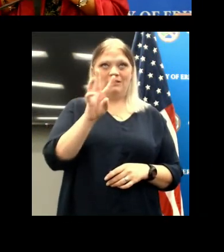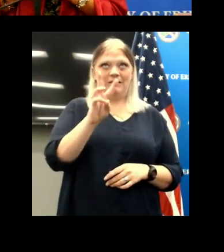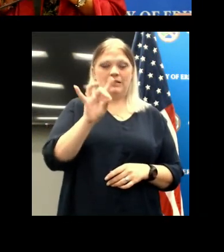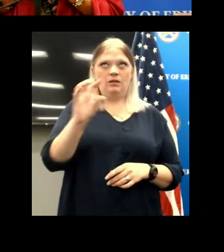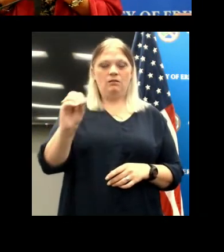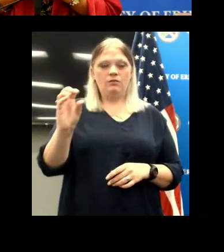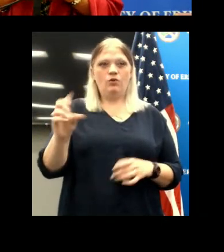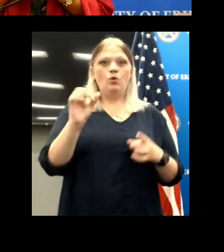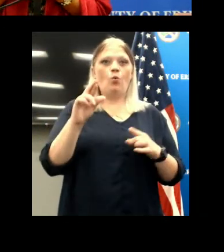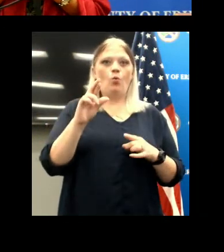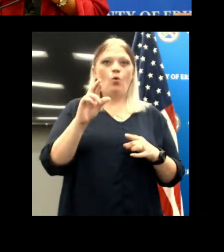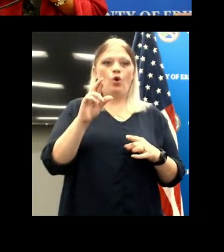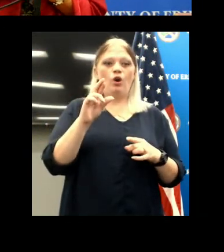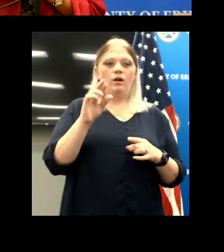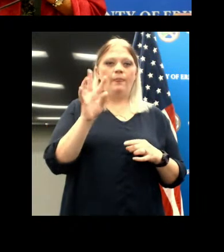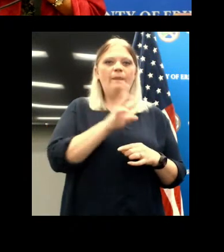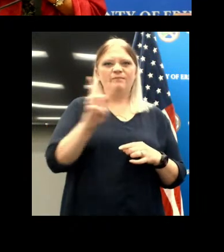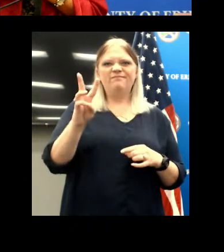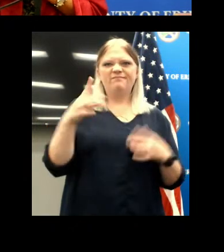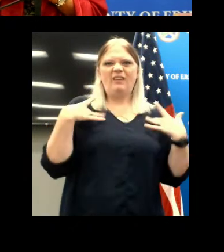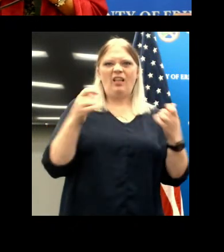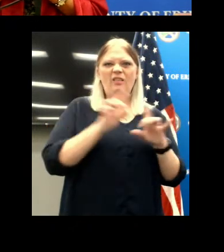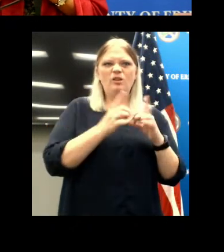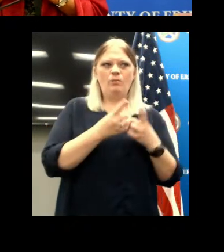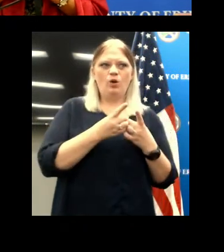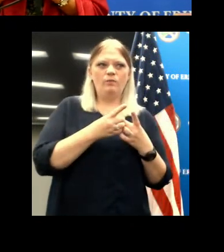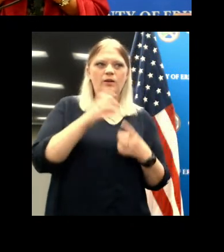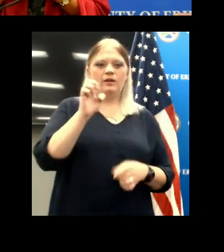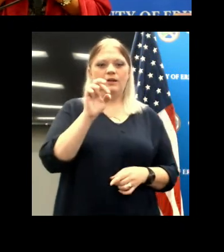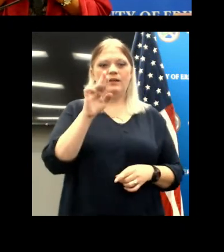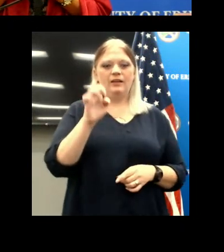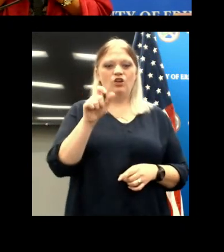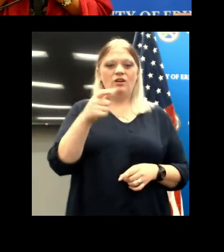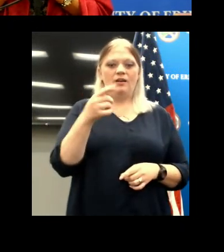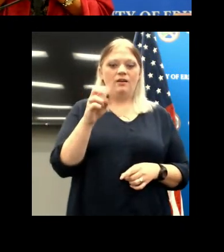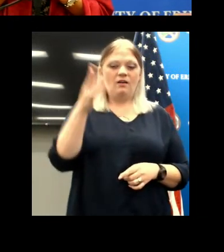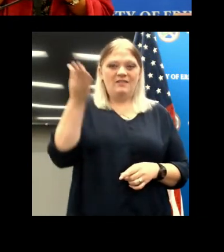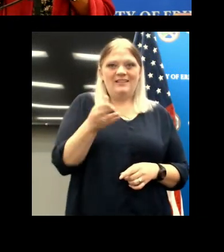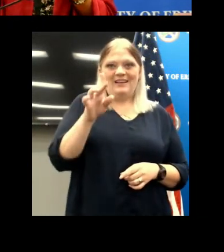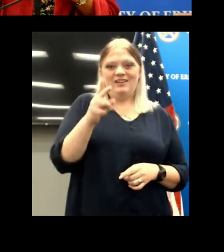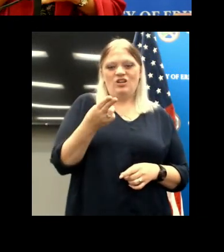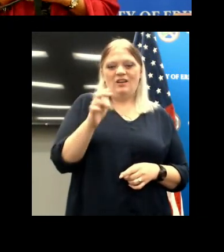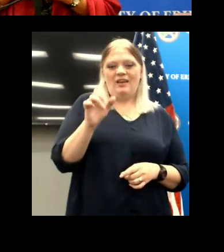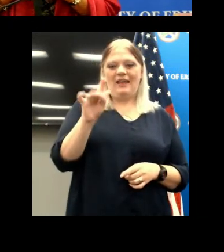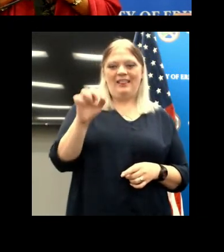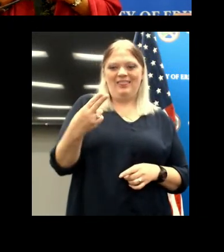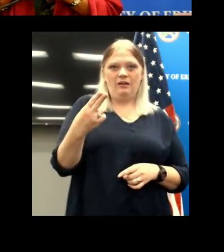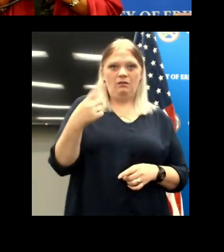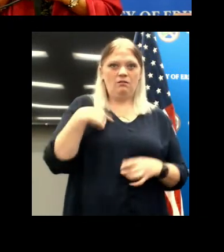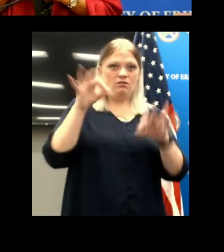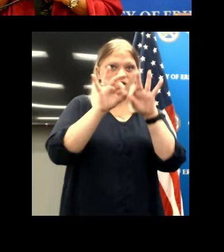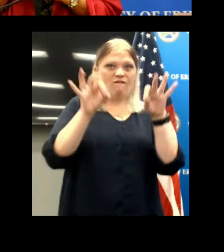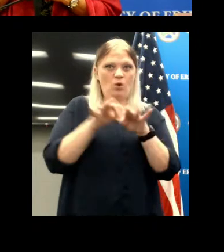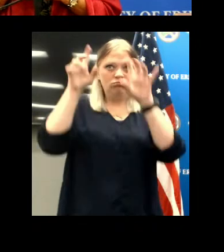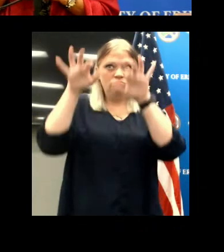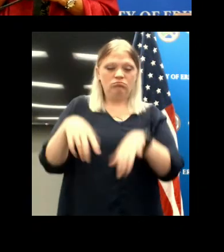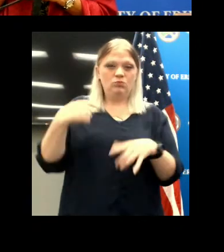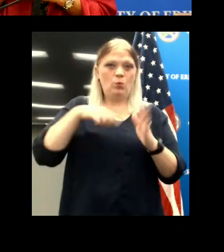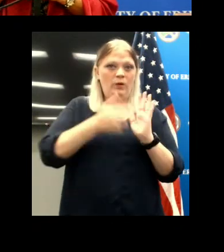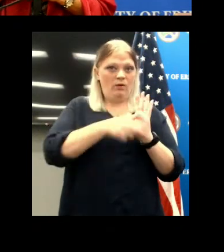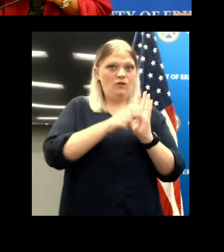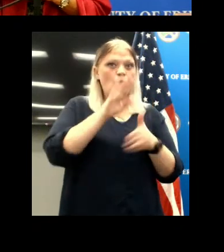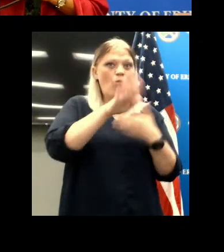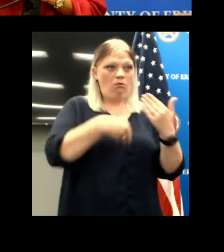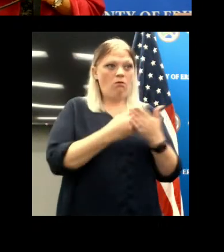716-961-6800 or go to our Erie County Health Department website at erie.gov/health, and there's a form that you complete. We review all the